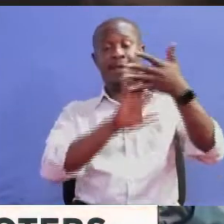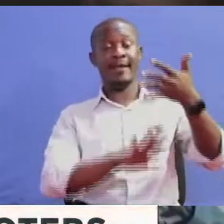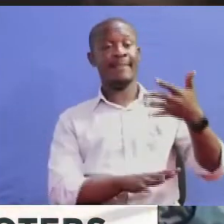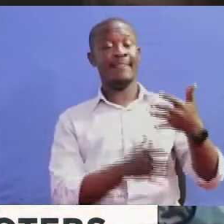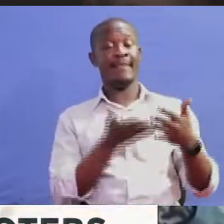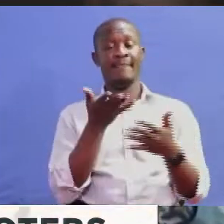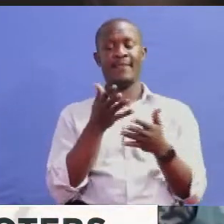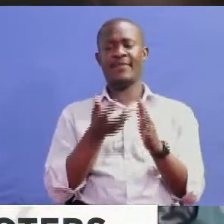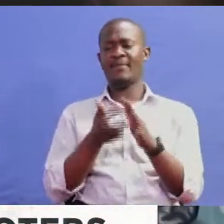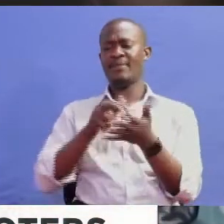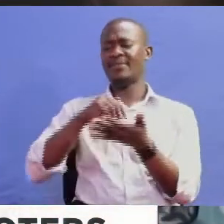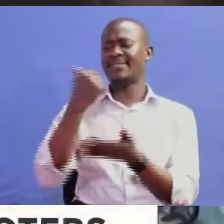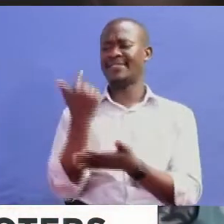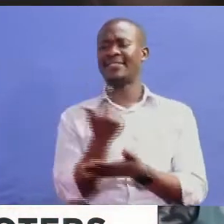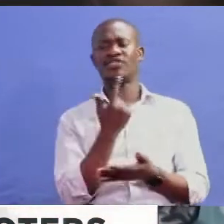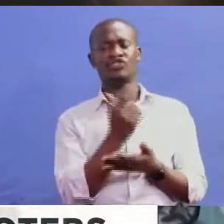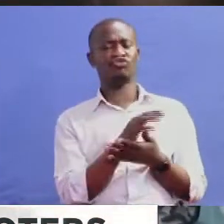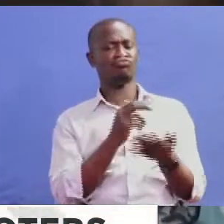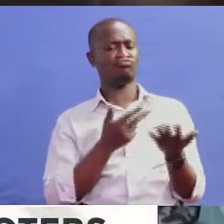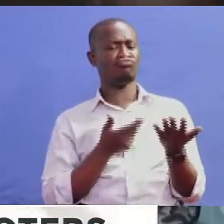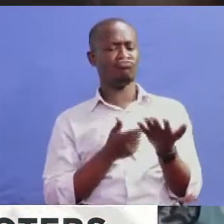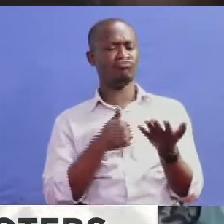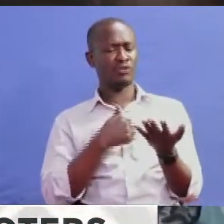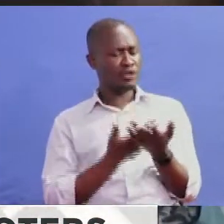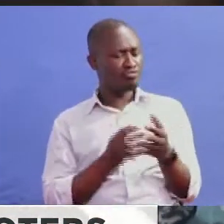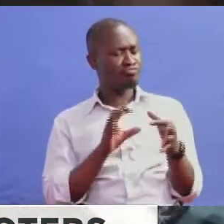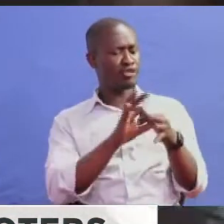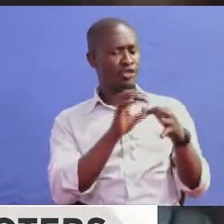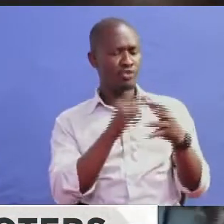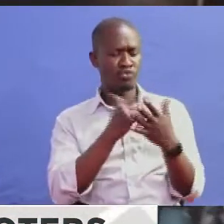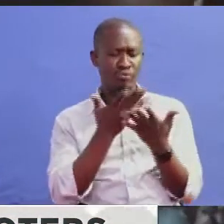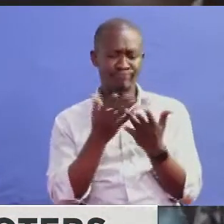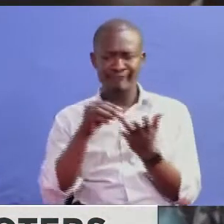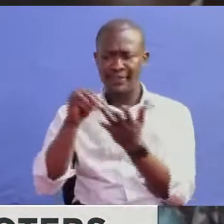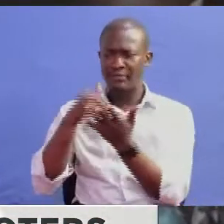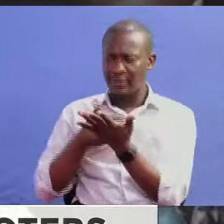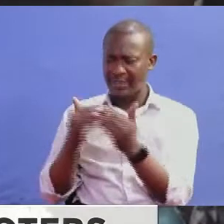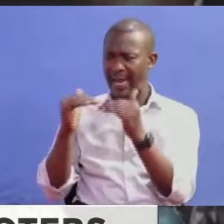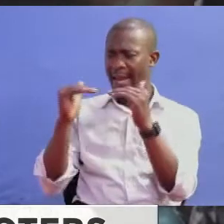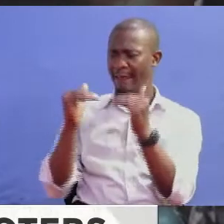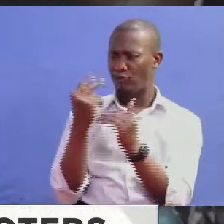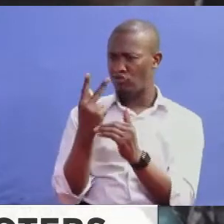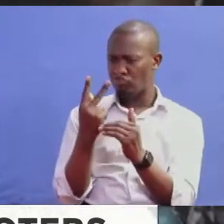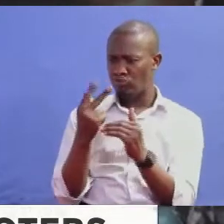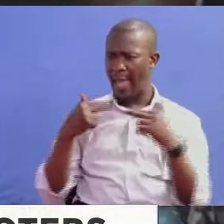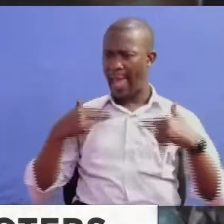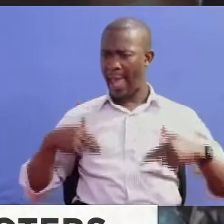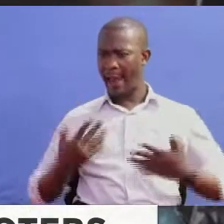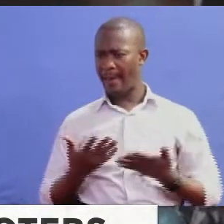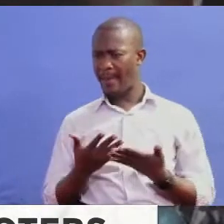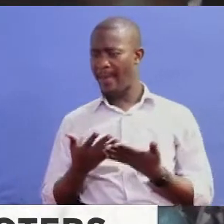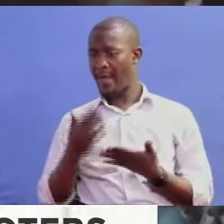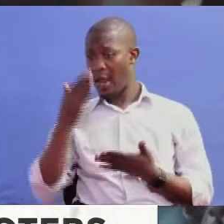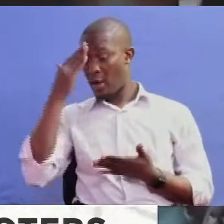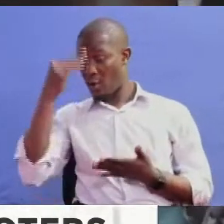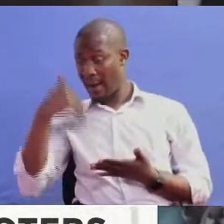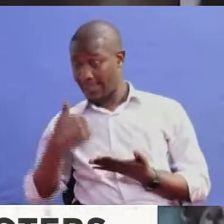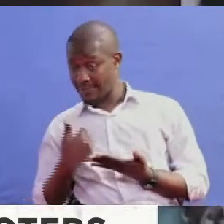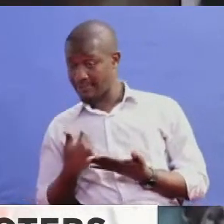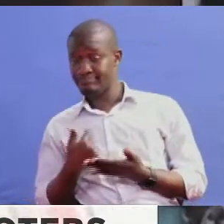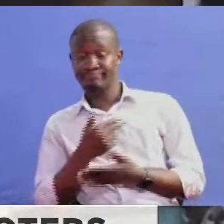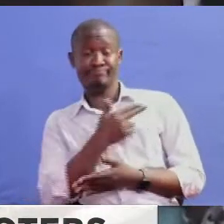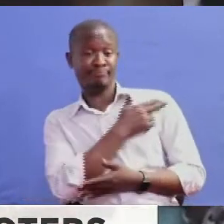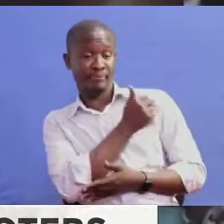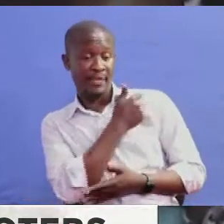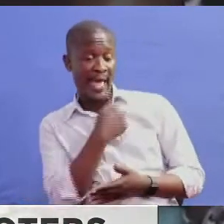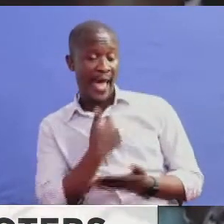This means that each unit is linked to a specific level 2 health facility, commonly known as dispensary, and a